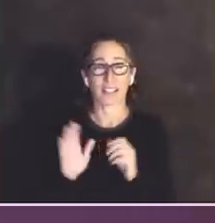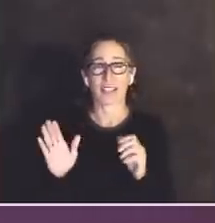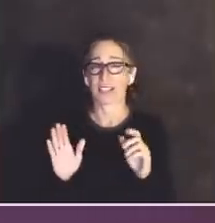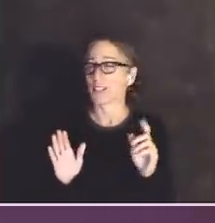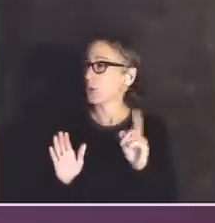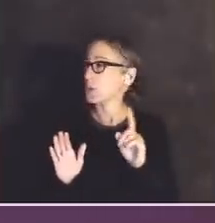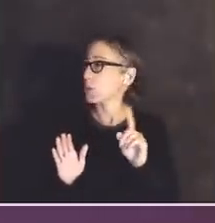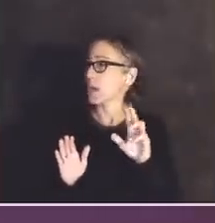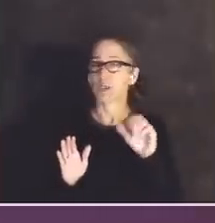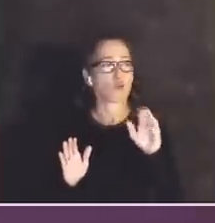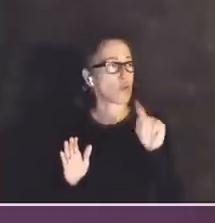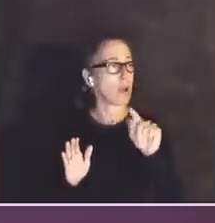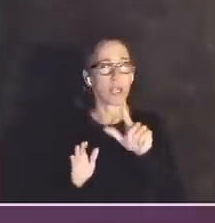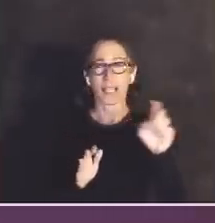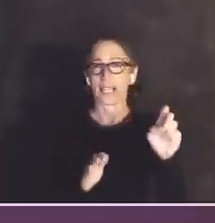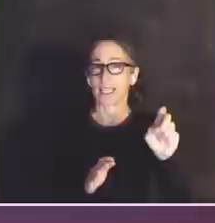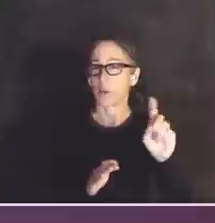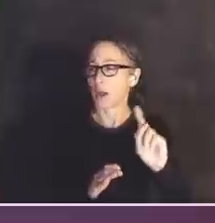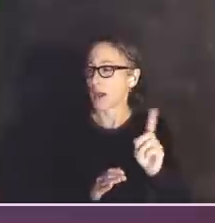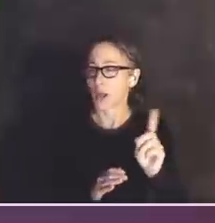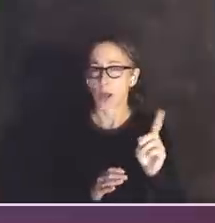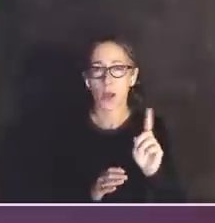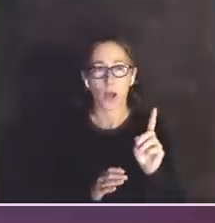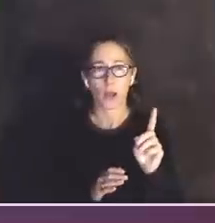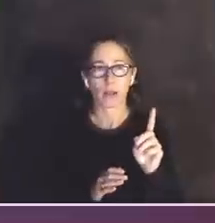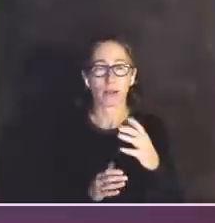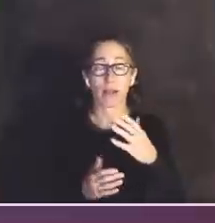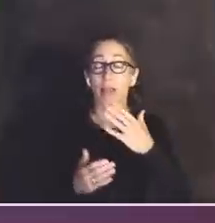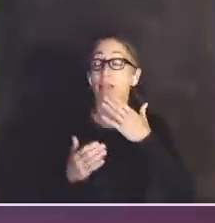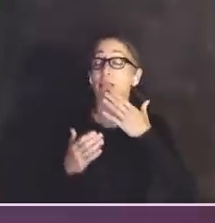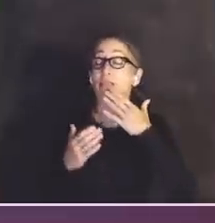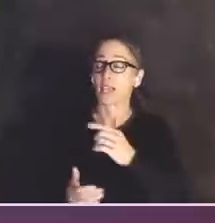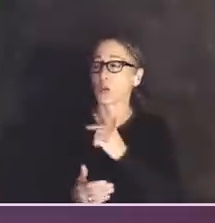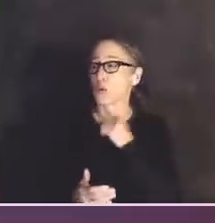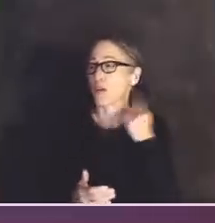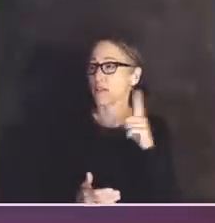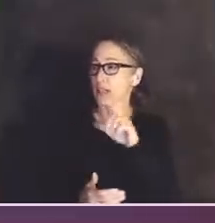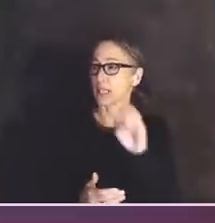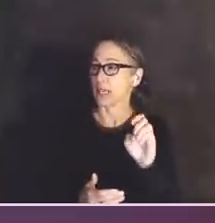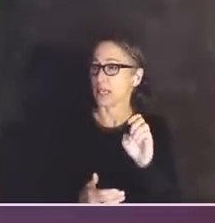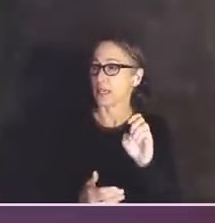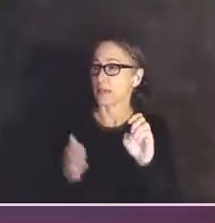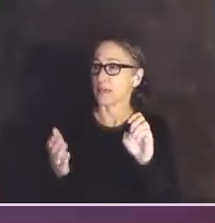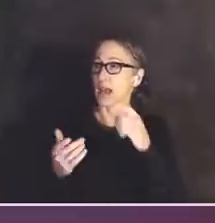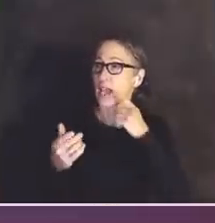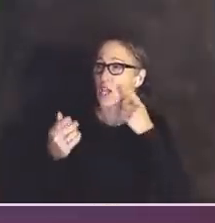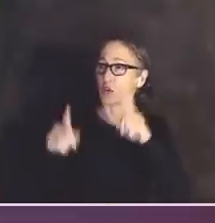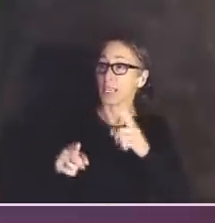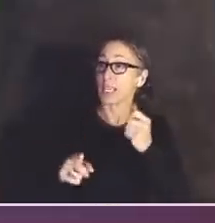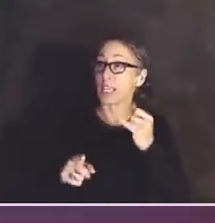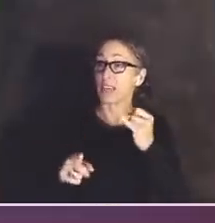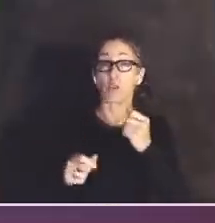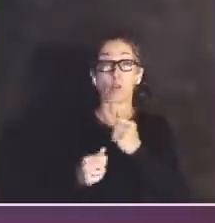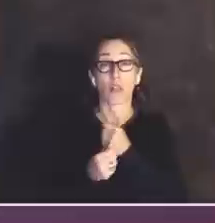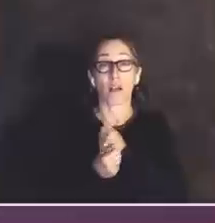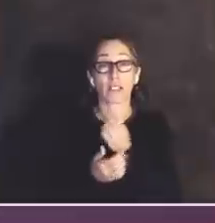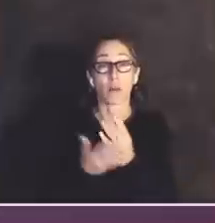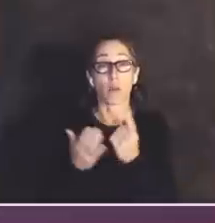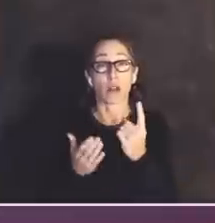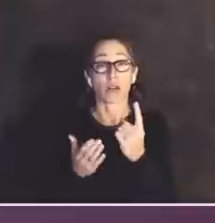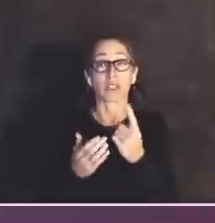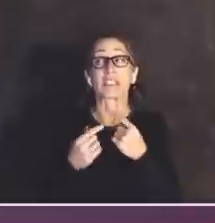Reverendly, where'd you go? Thank you, Reverendly. I agree. If you love, there you are. If you love somebody, tell them to vote.